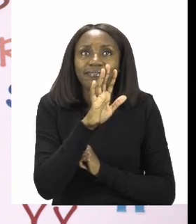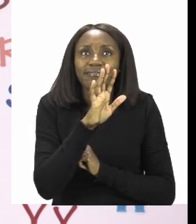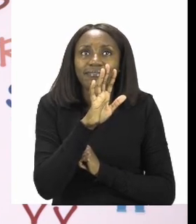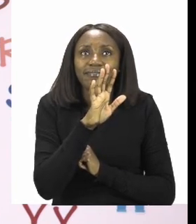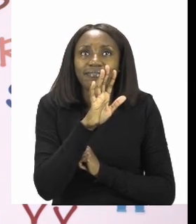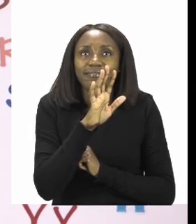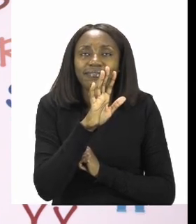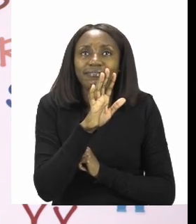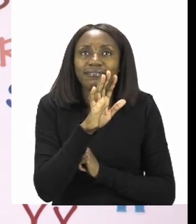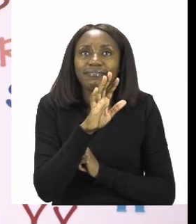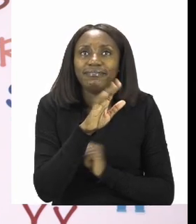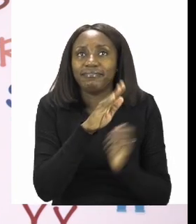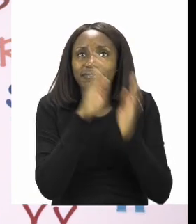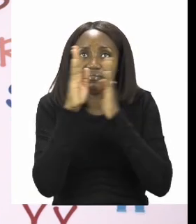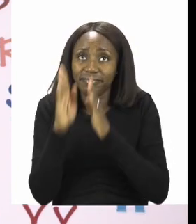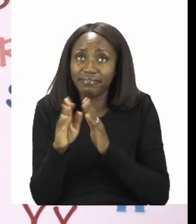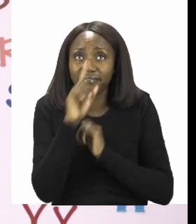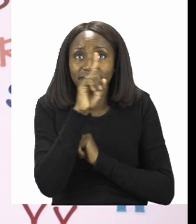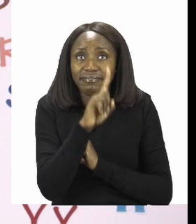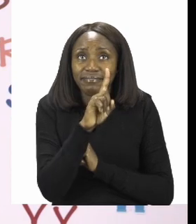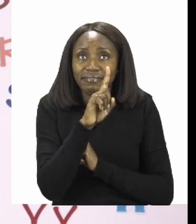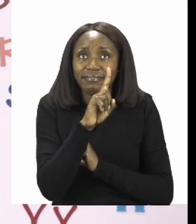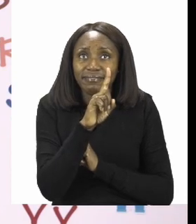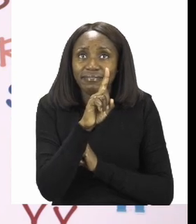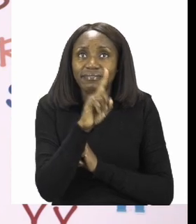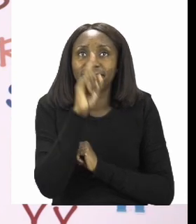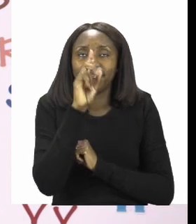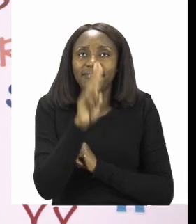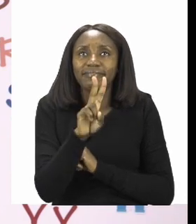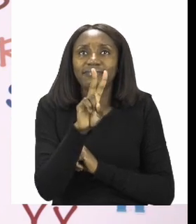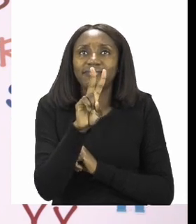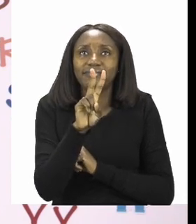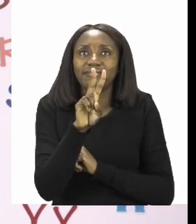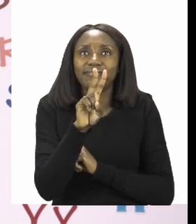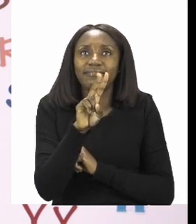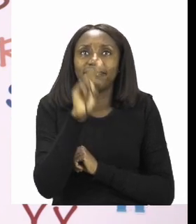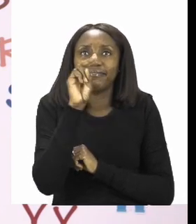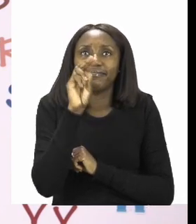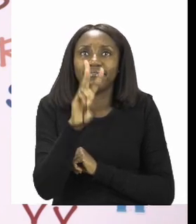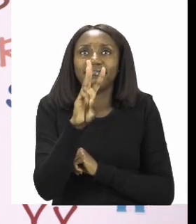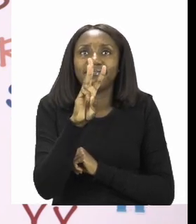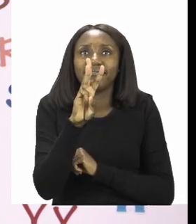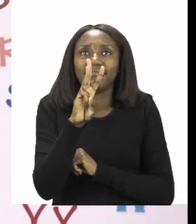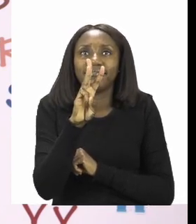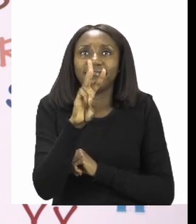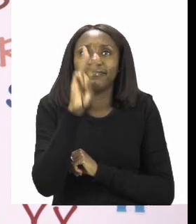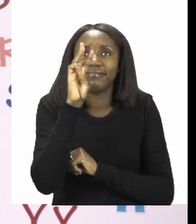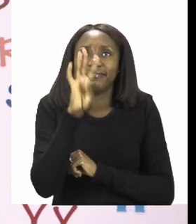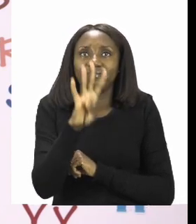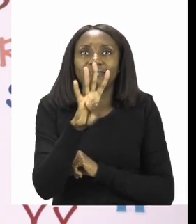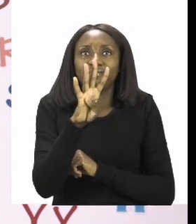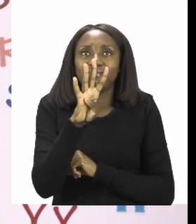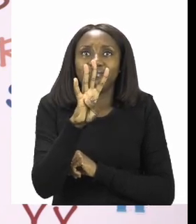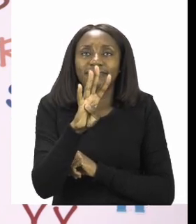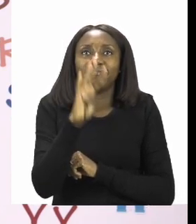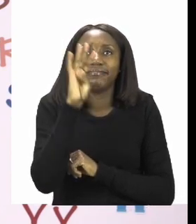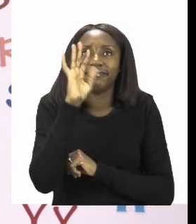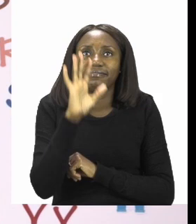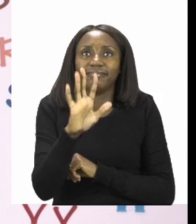1 dice. 1, 2, 3,